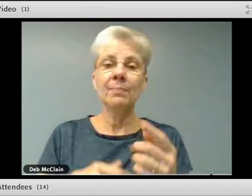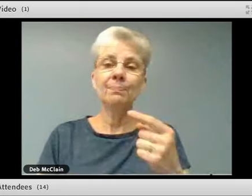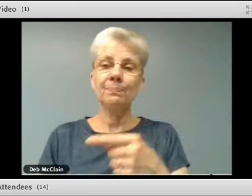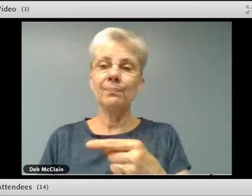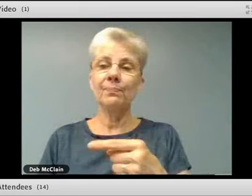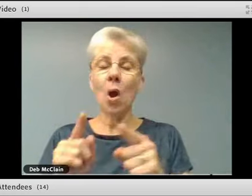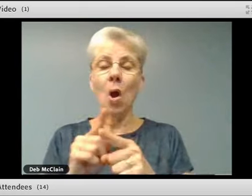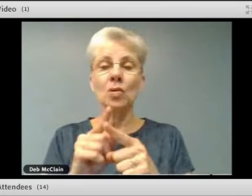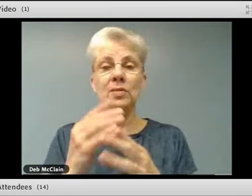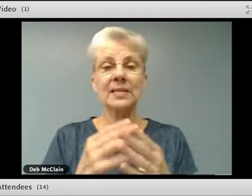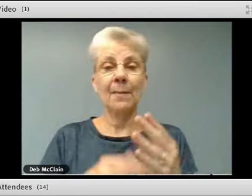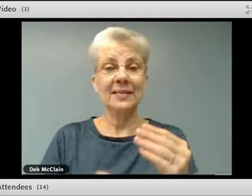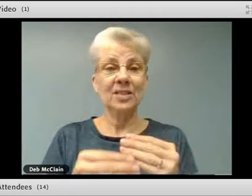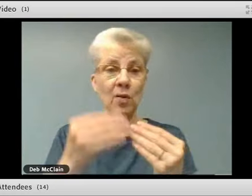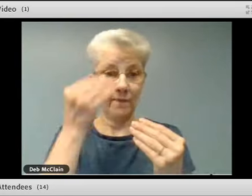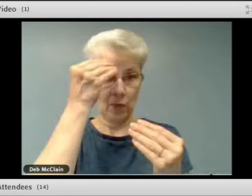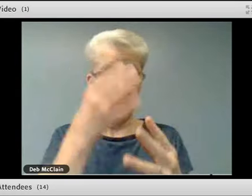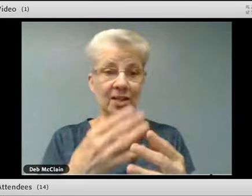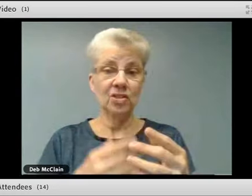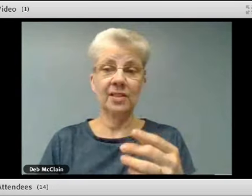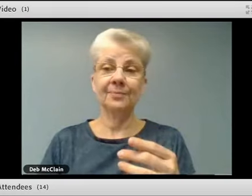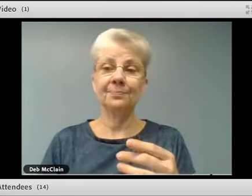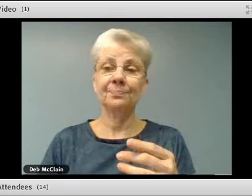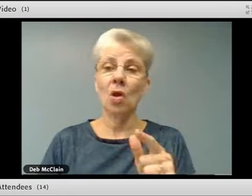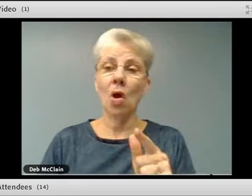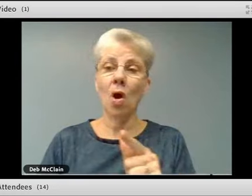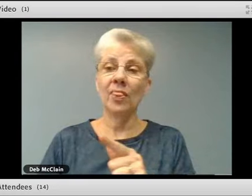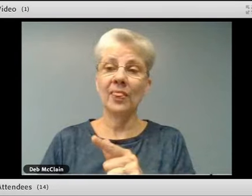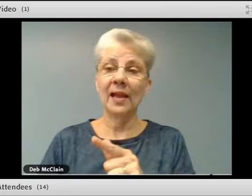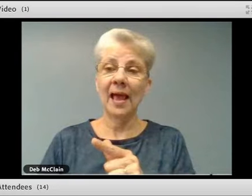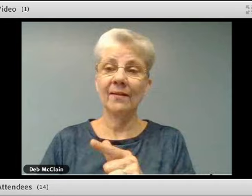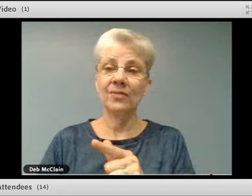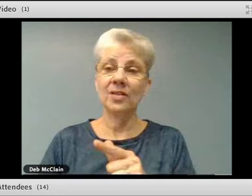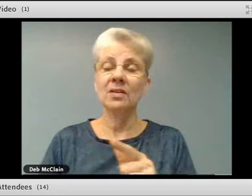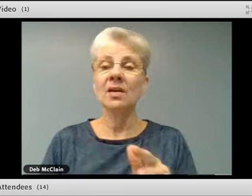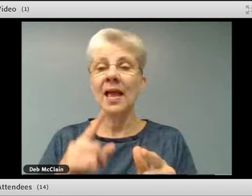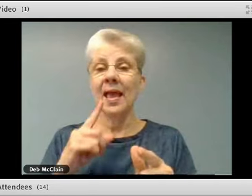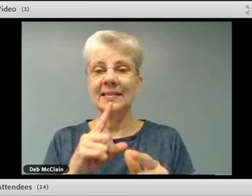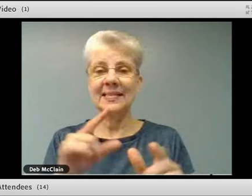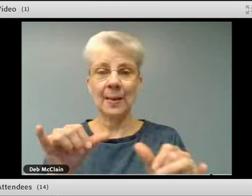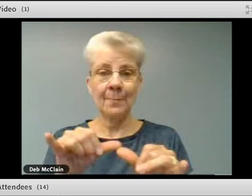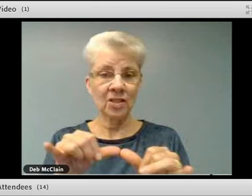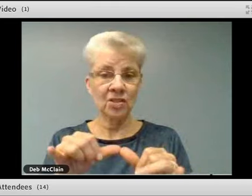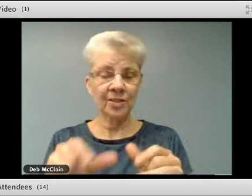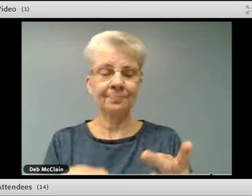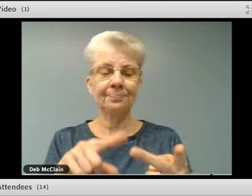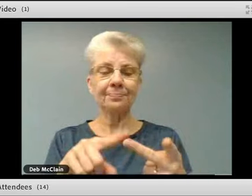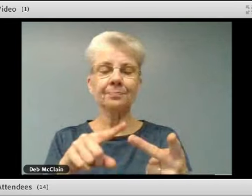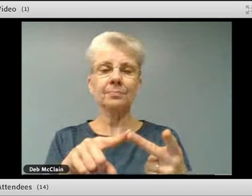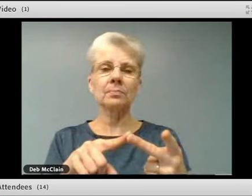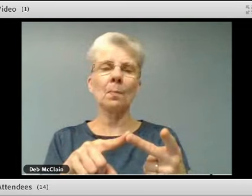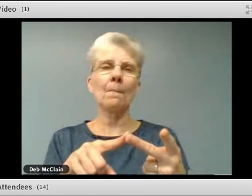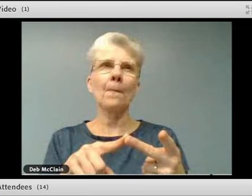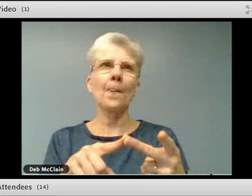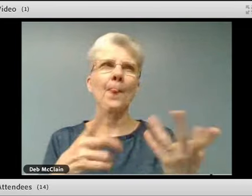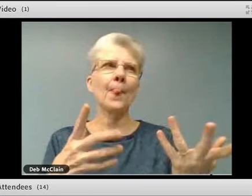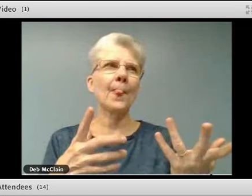some additional information about the resource, such as its dimensions and